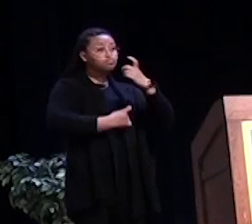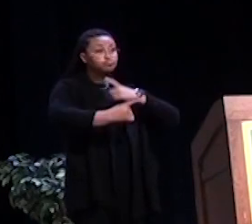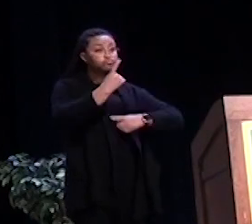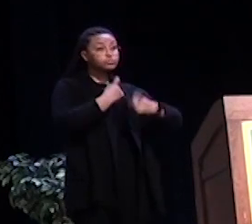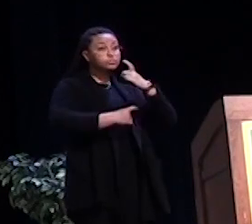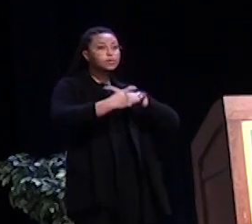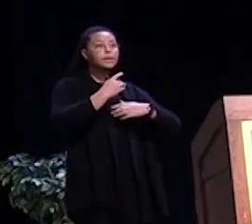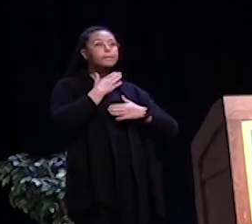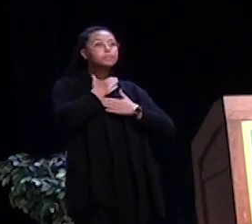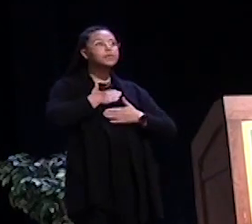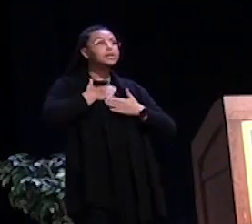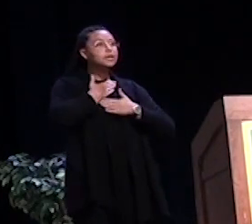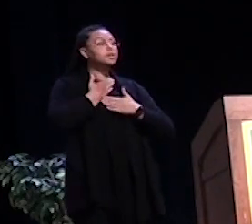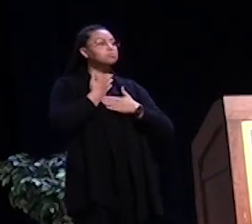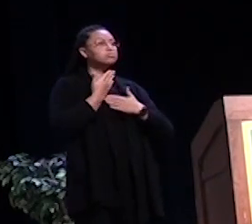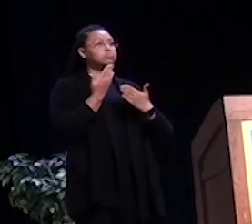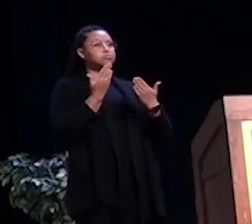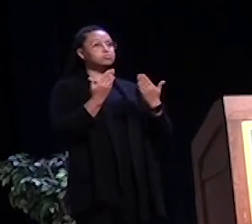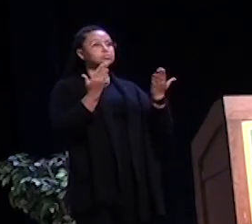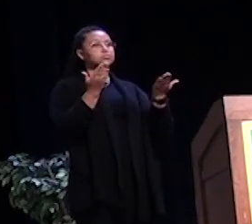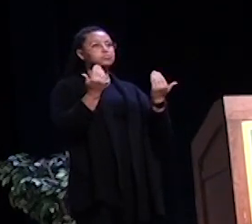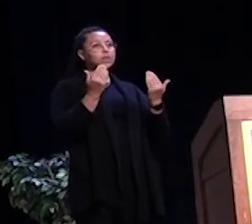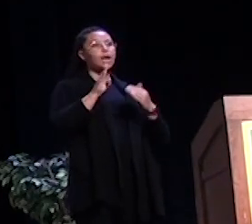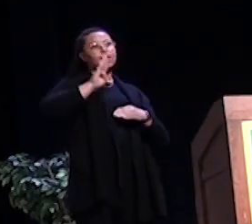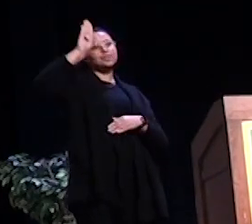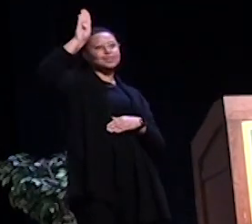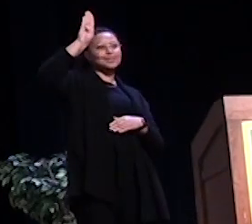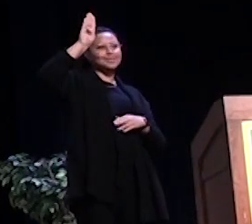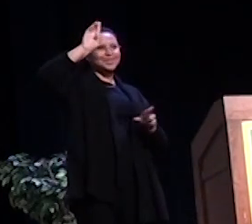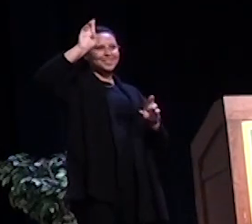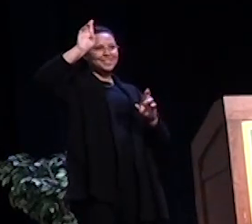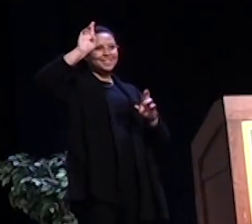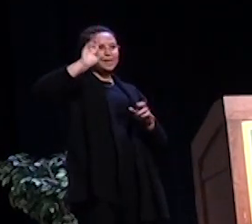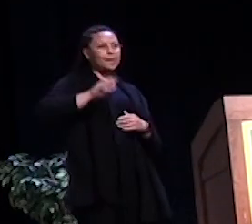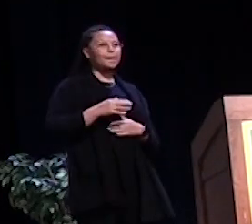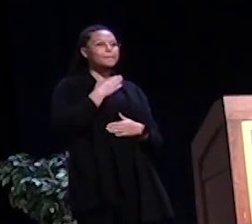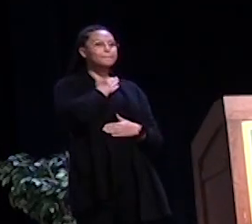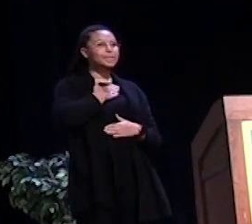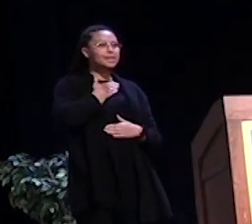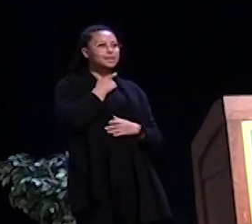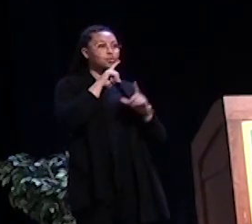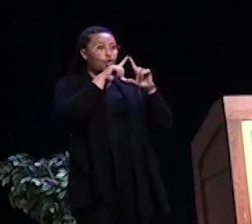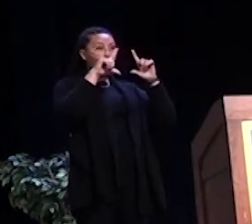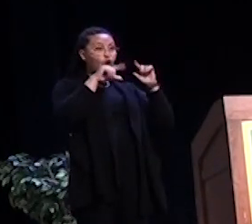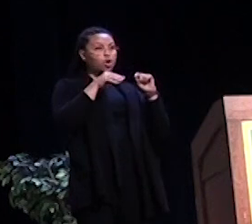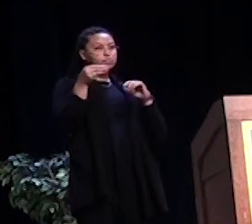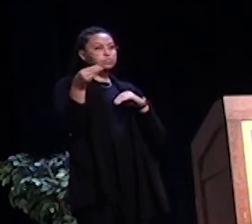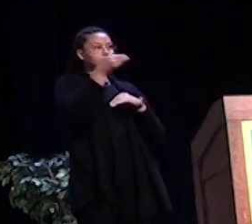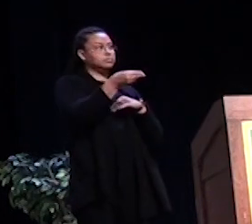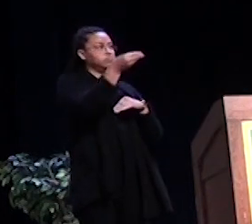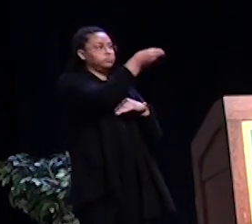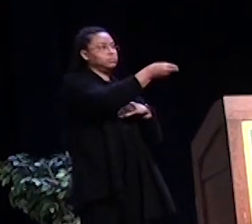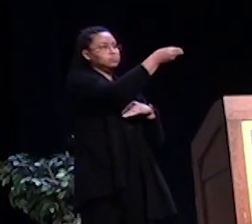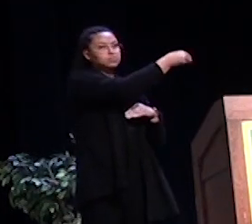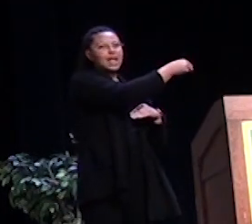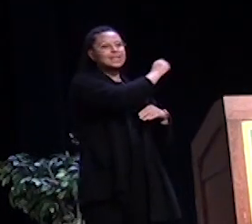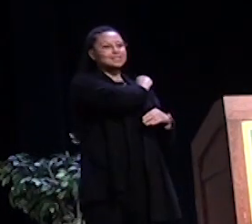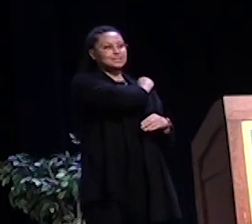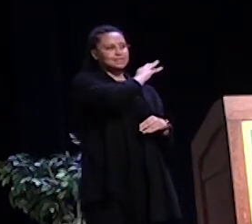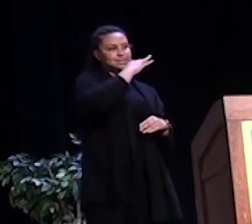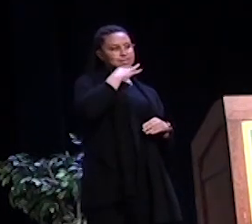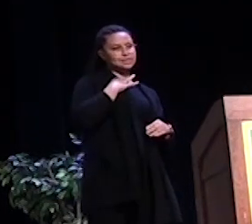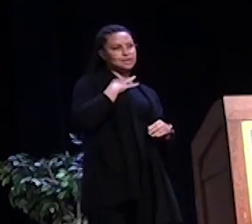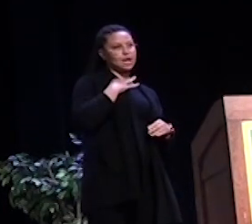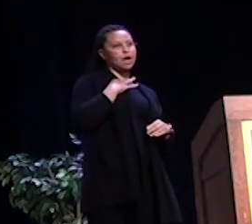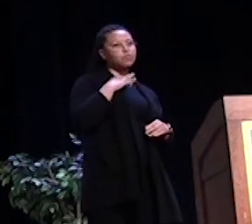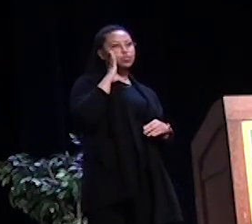us, we'll start getting into some Q&A. I see somebody with their hand raised. Please pass your card over to one of our staff members, and